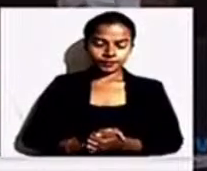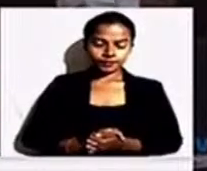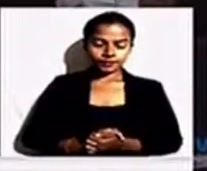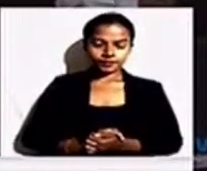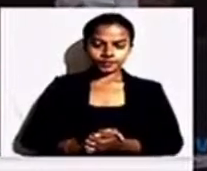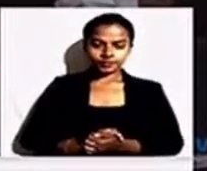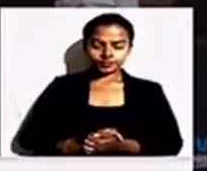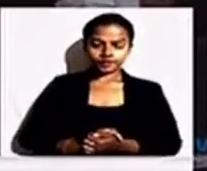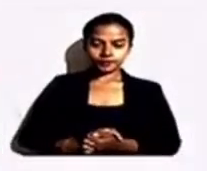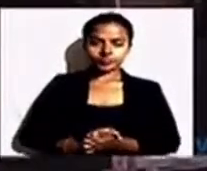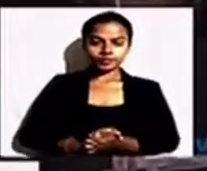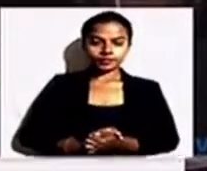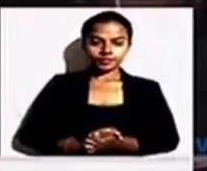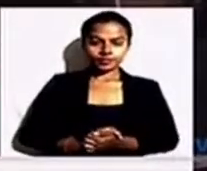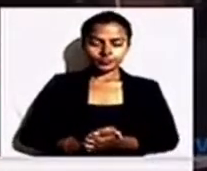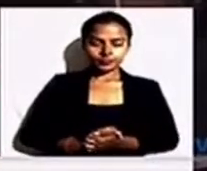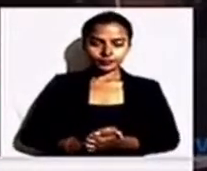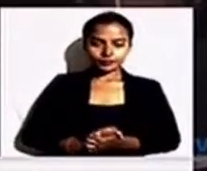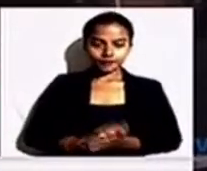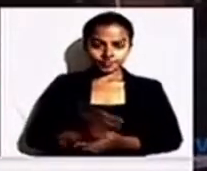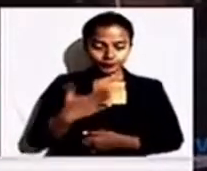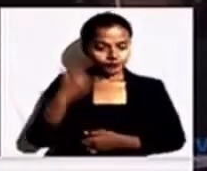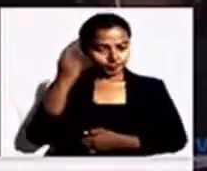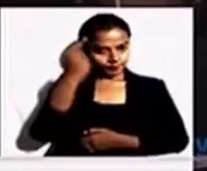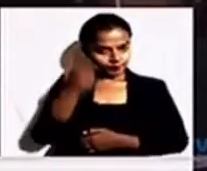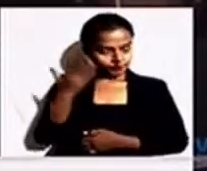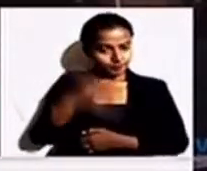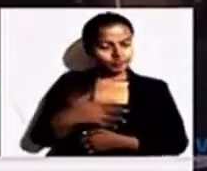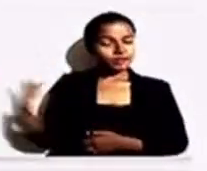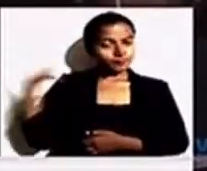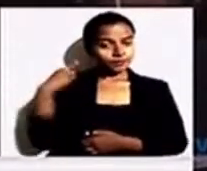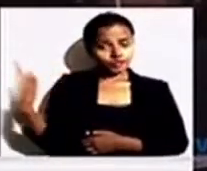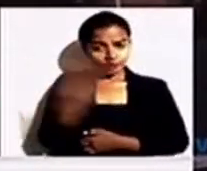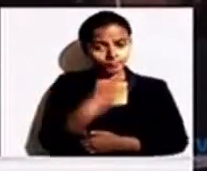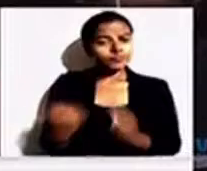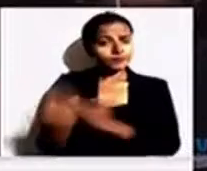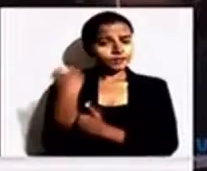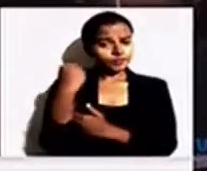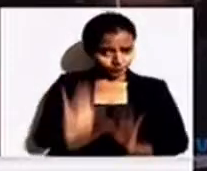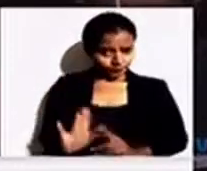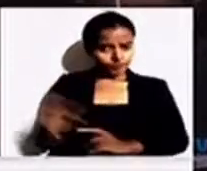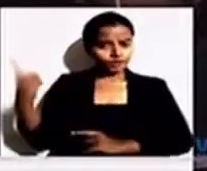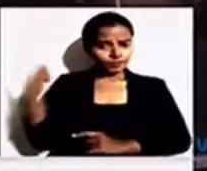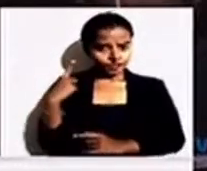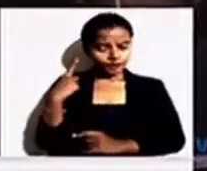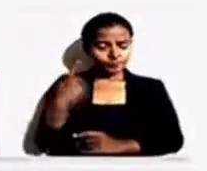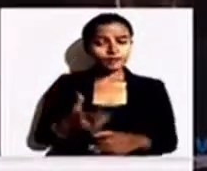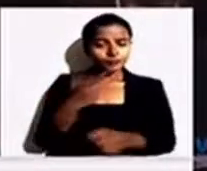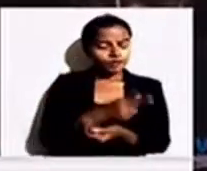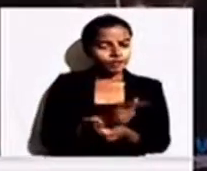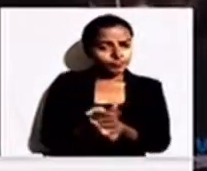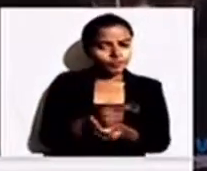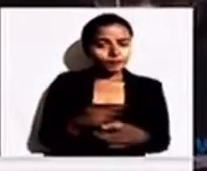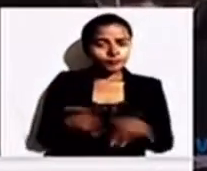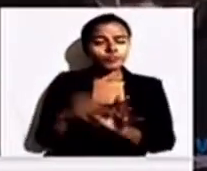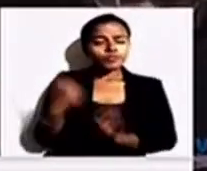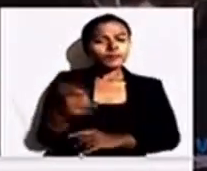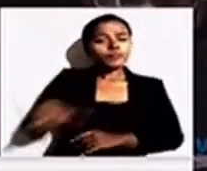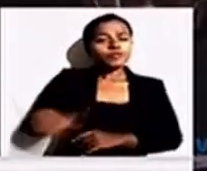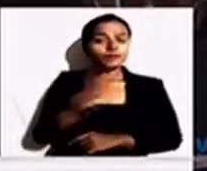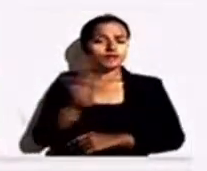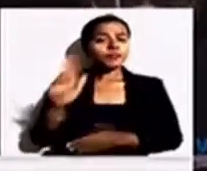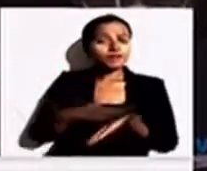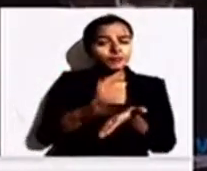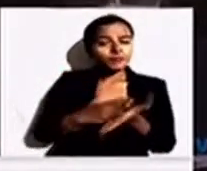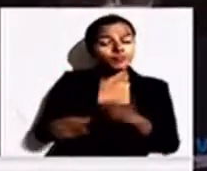I am of the stance that the Triforces must be strengthened. Our army is equipped with tanks that were used in 1955 during the Second World War. The Air